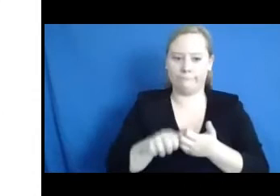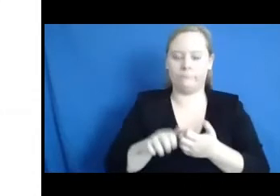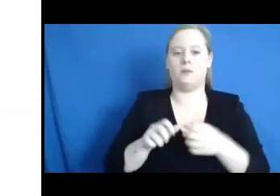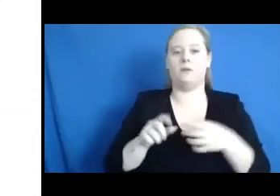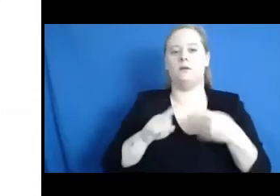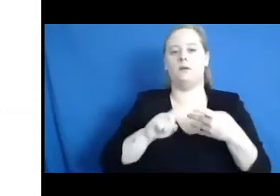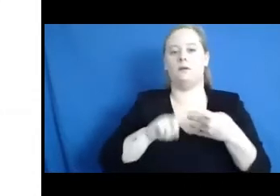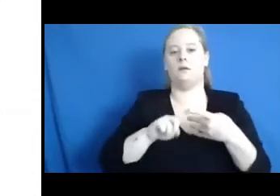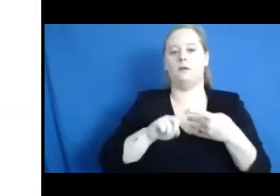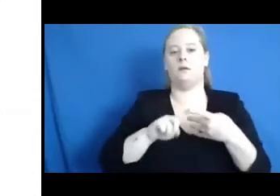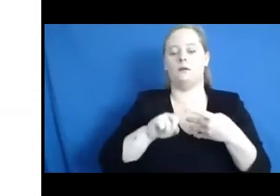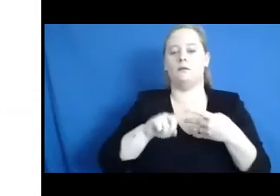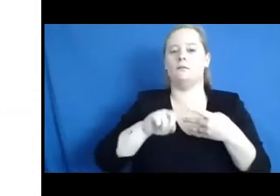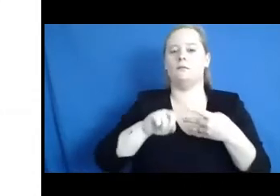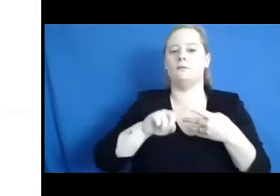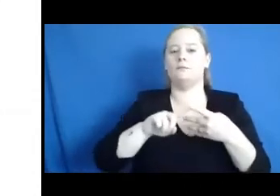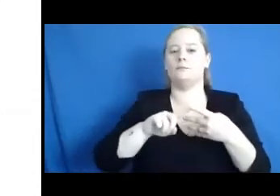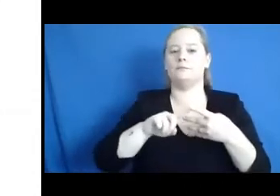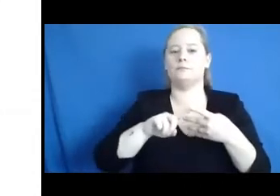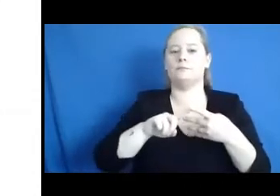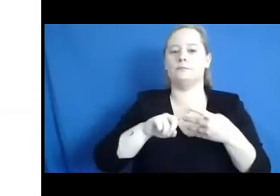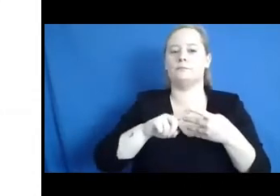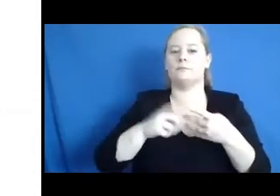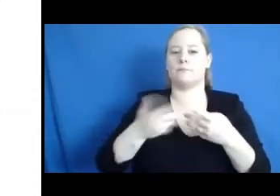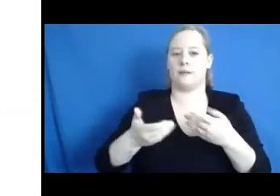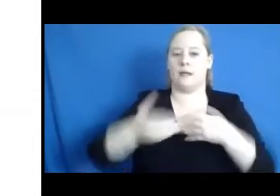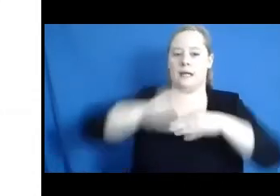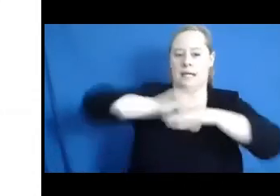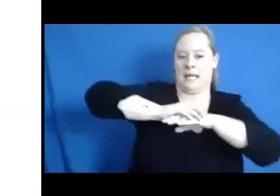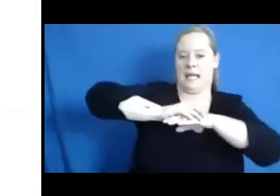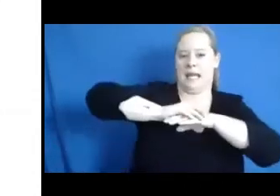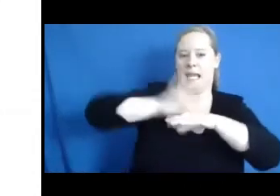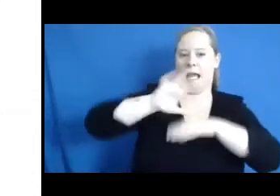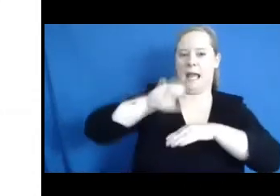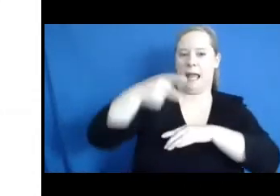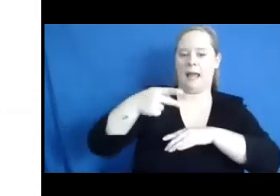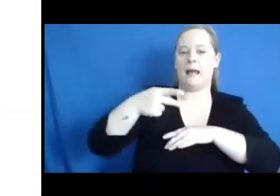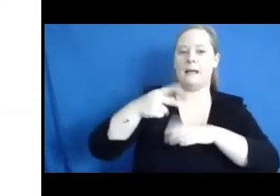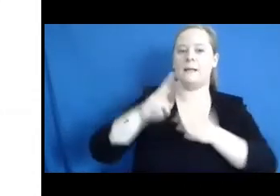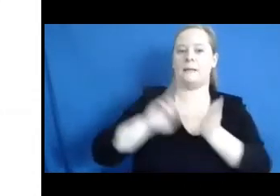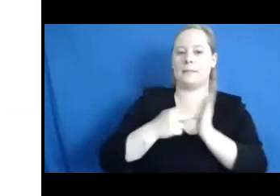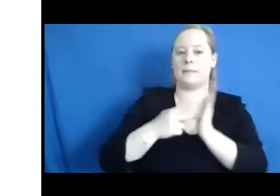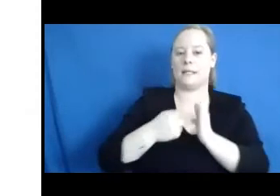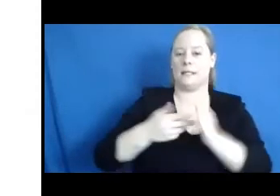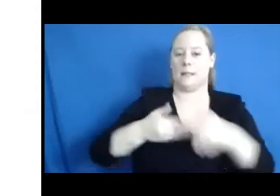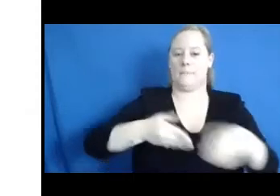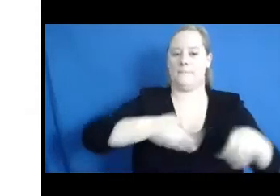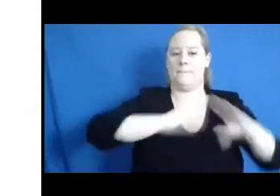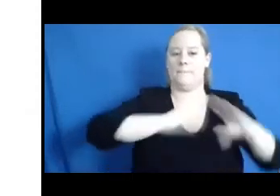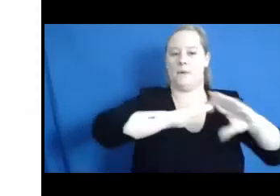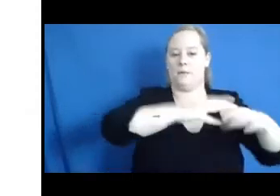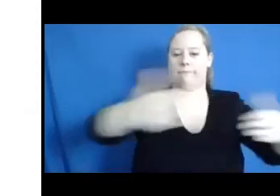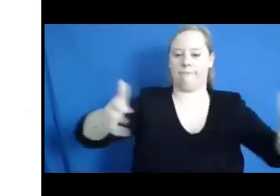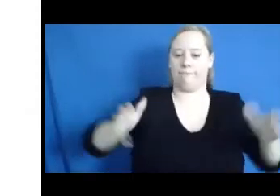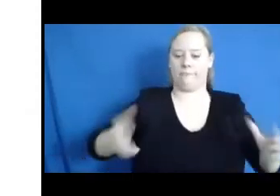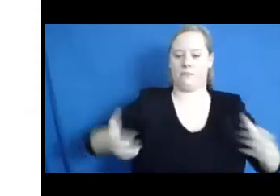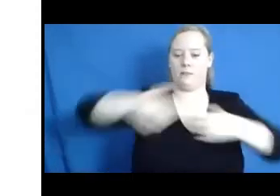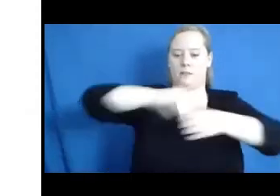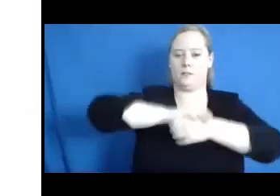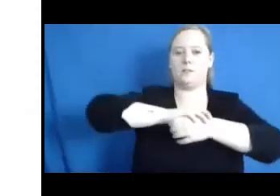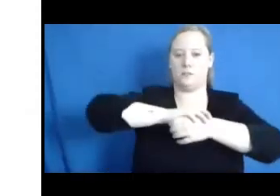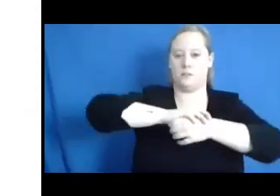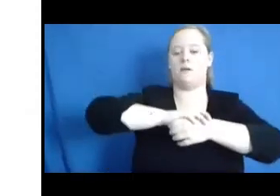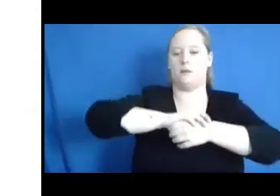selected remedy being a landfill cap installation, so a capillary barrier to cover the liquid waste